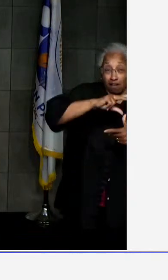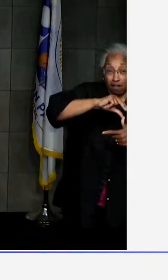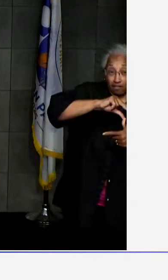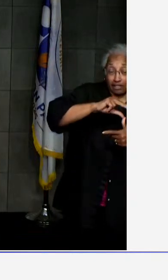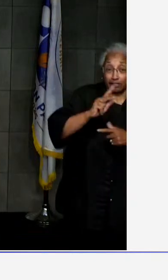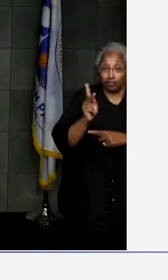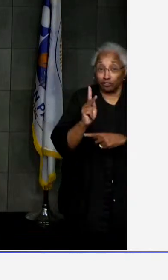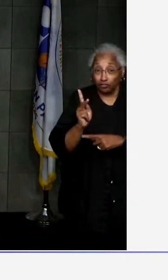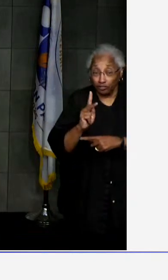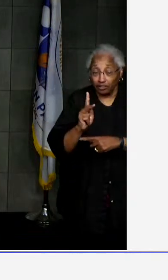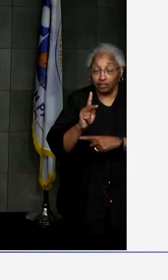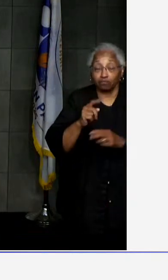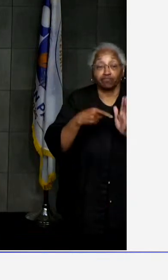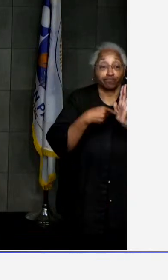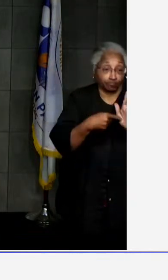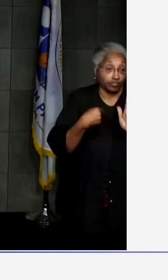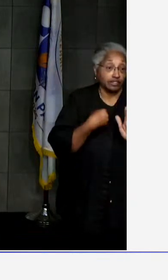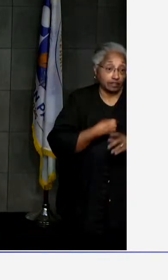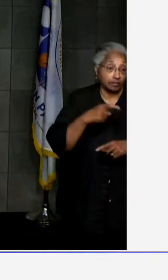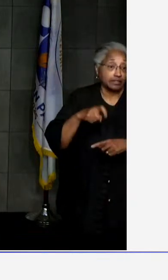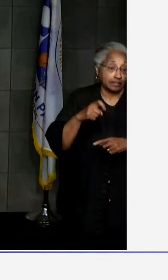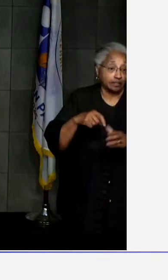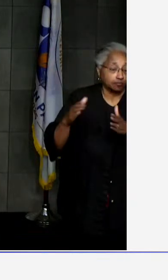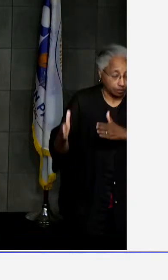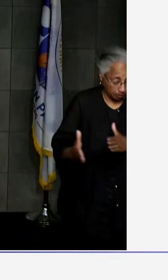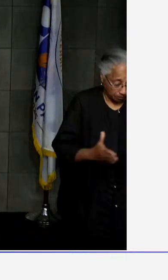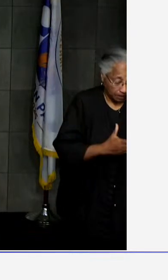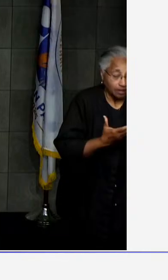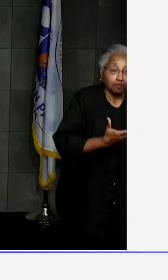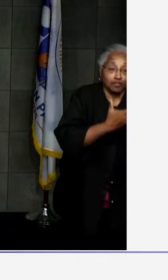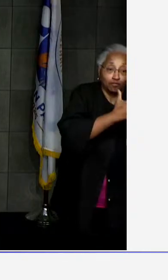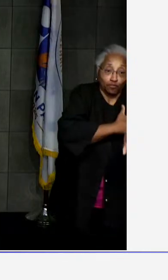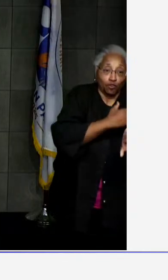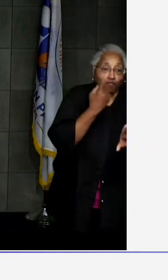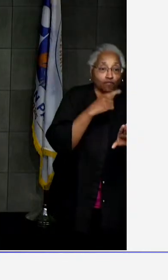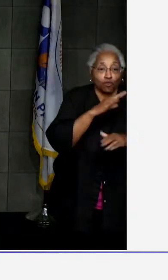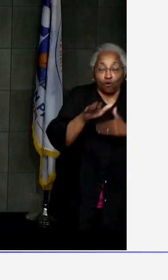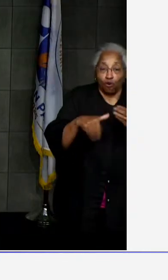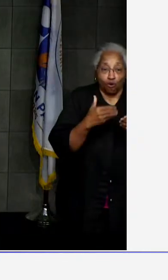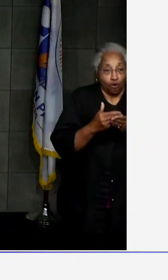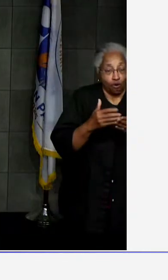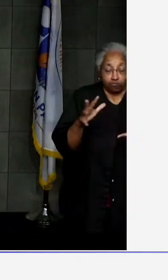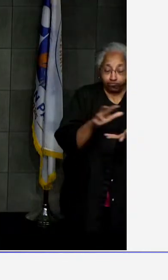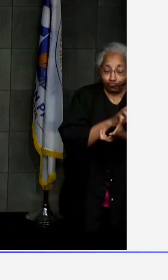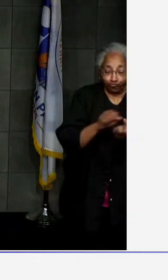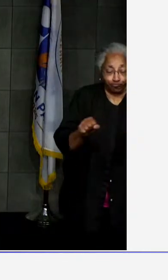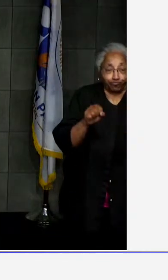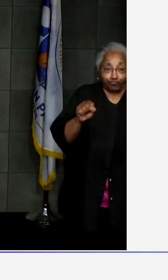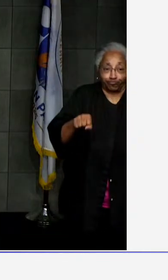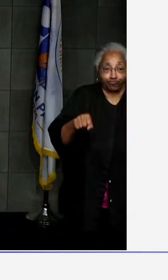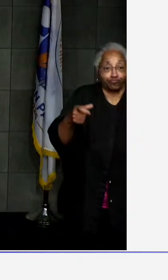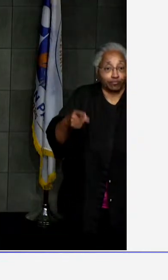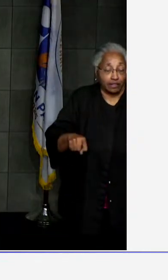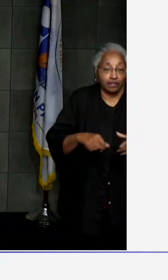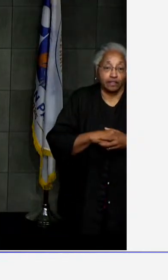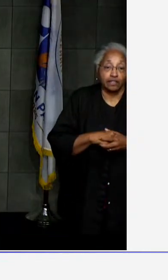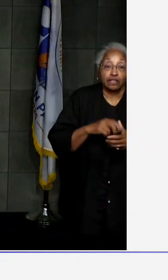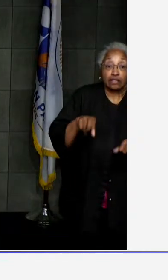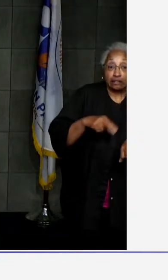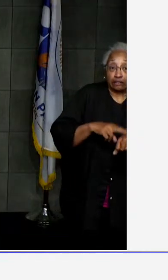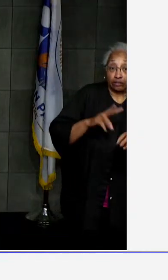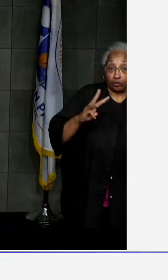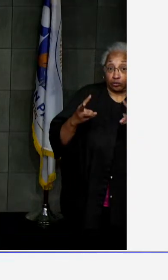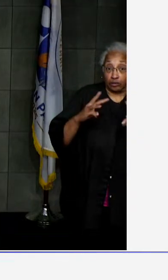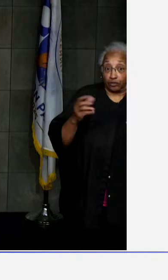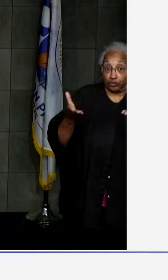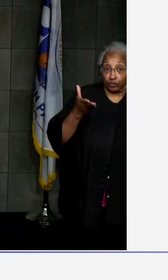for preparedness and planning in advance of all severe weather and natural disasters. The National Weather Service Public Affairs team